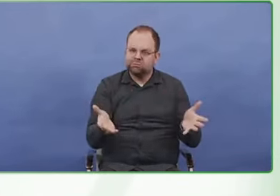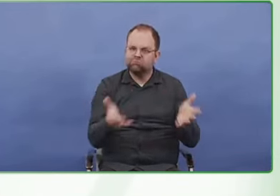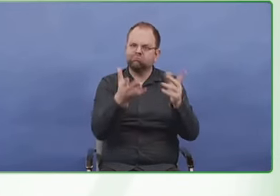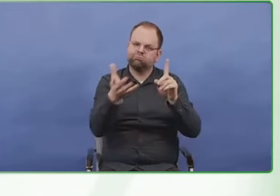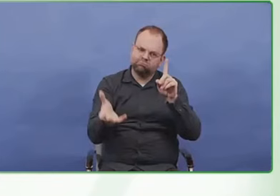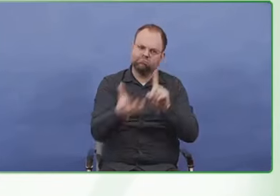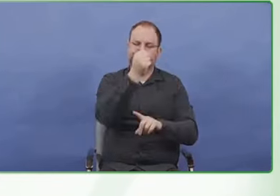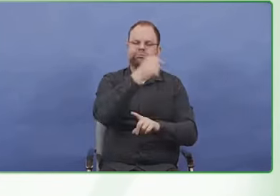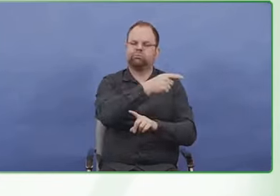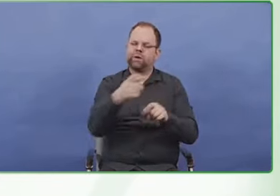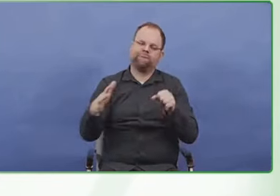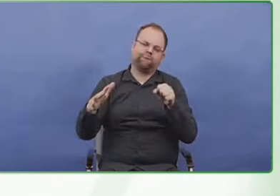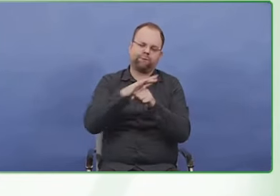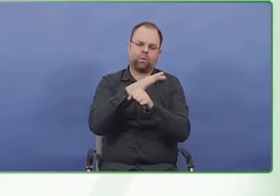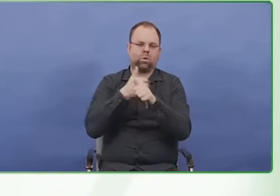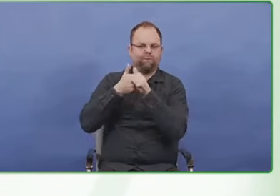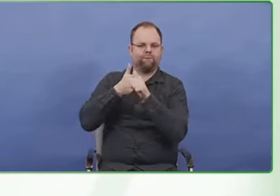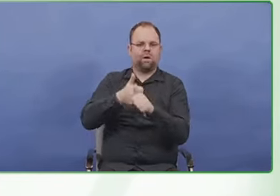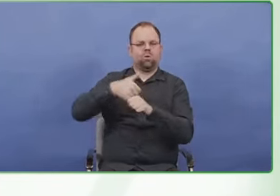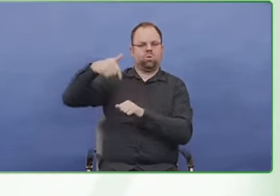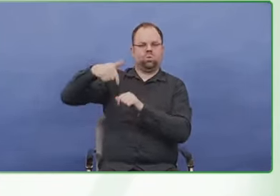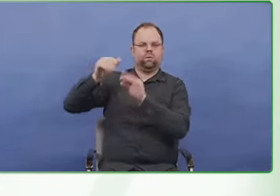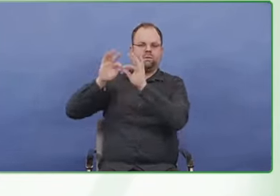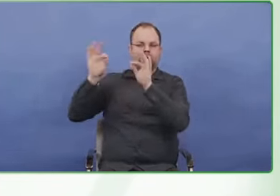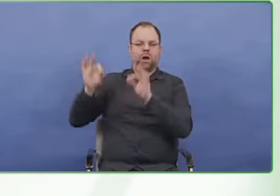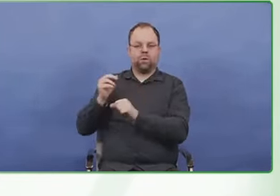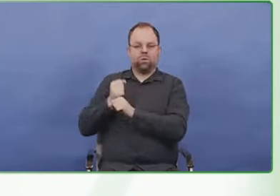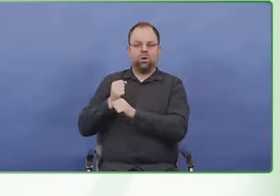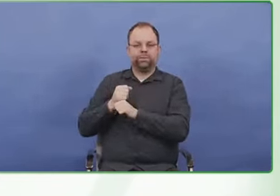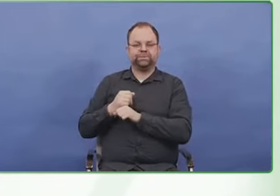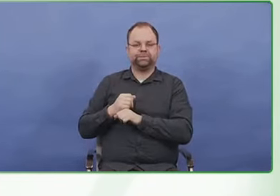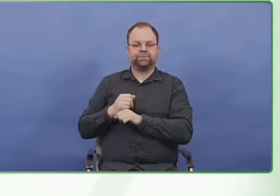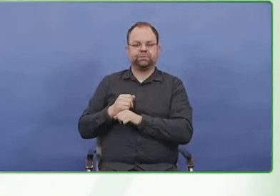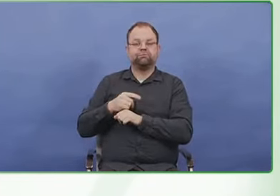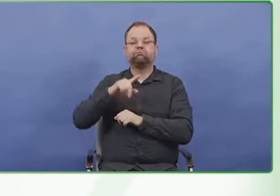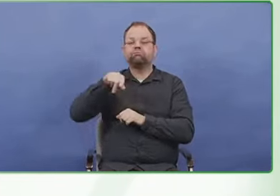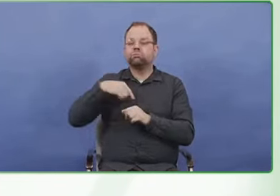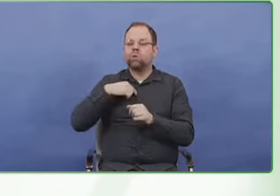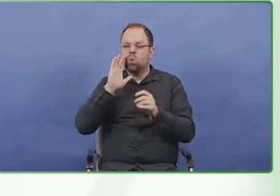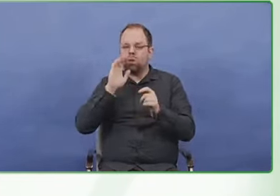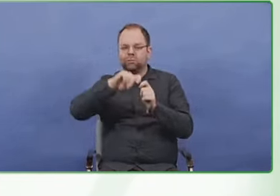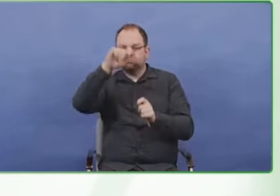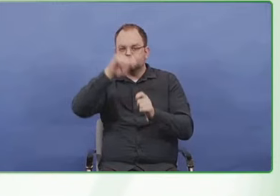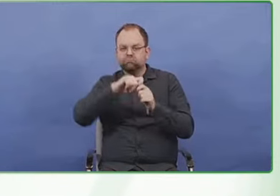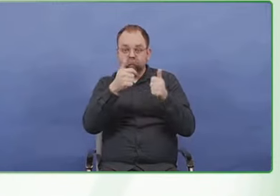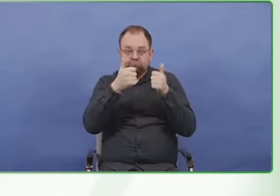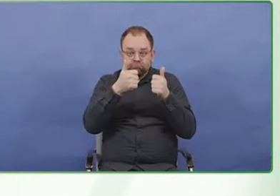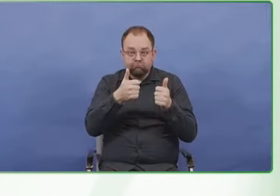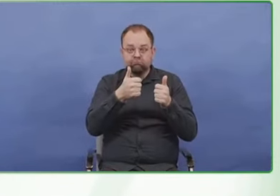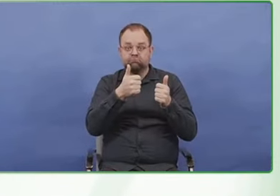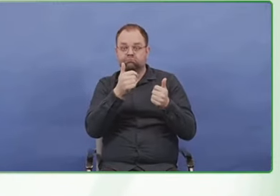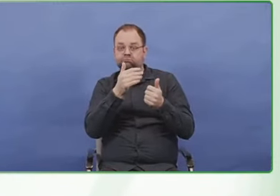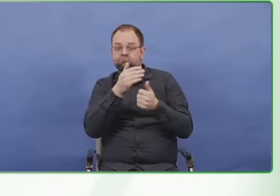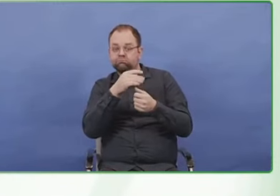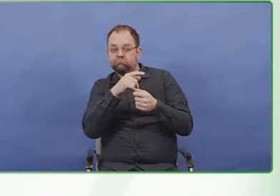other, because no one member state, no one agency has the totality of the answer here. So thank you very much.